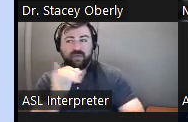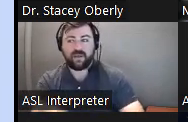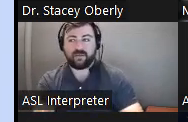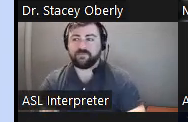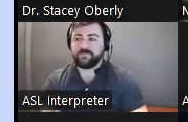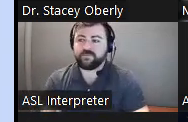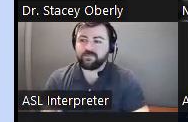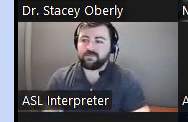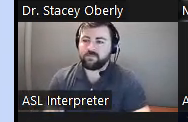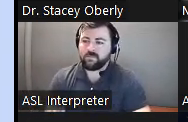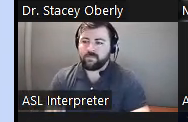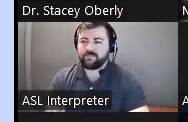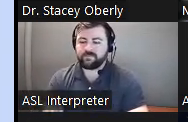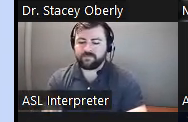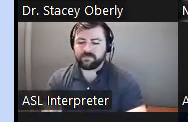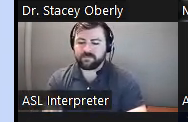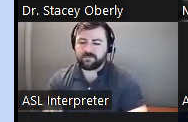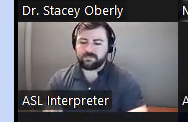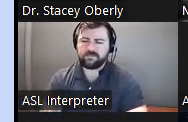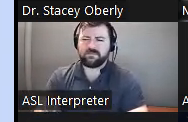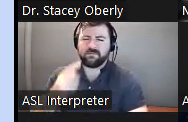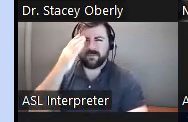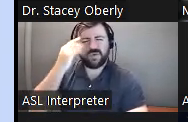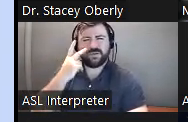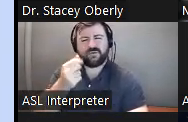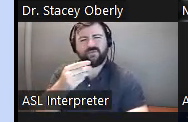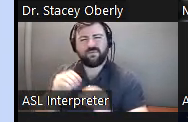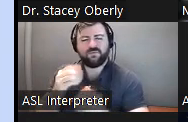I know I saw a few more hands.